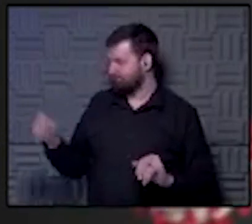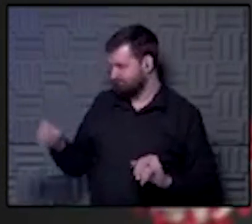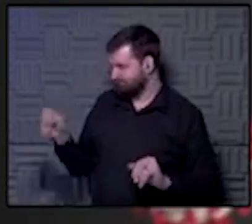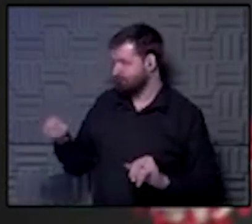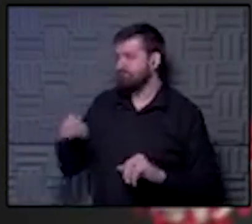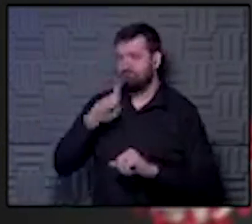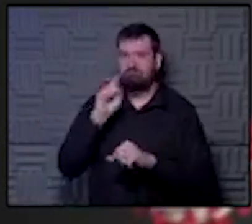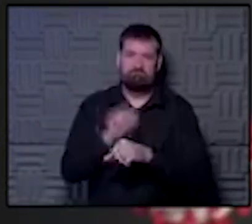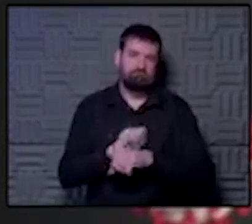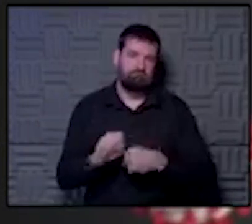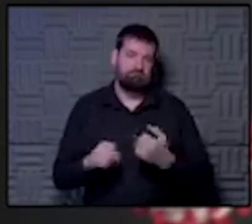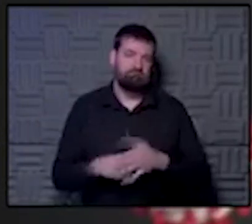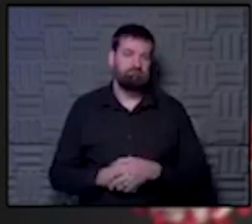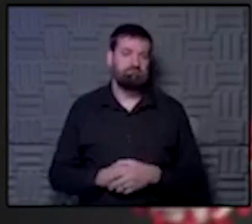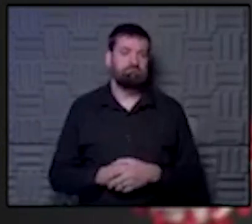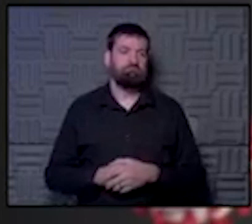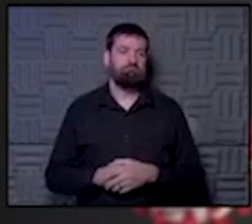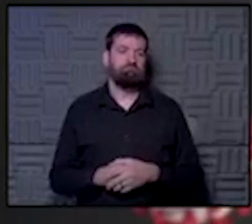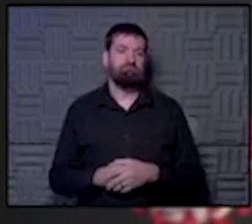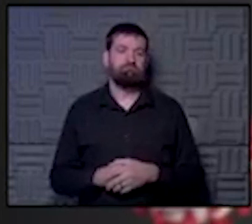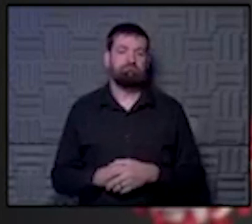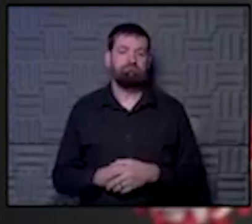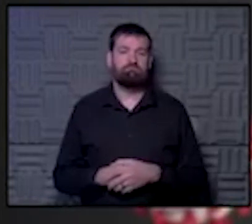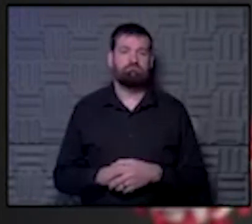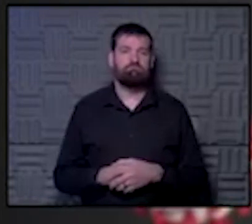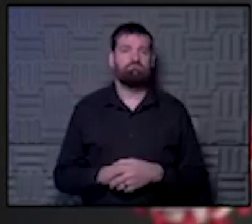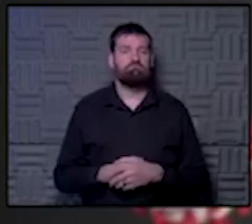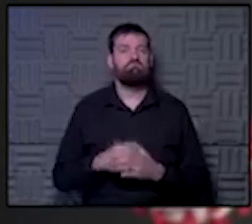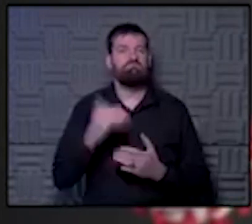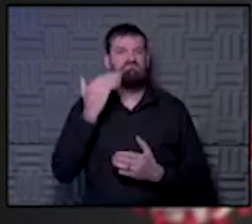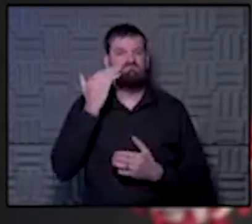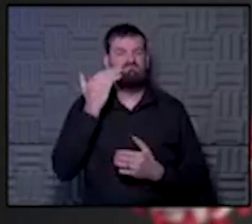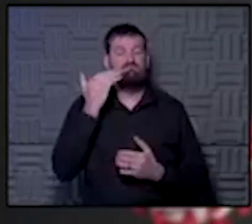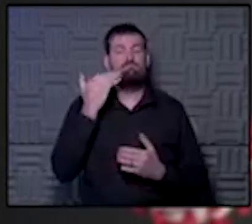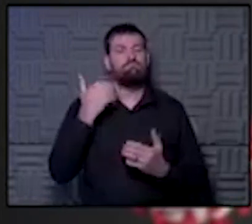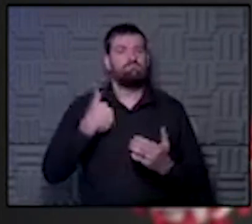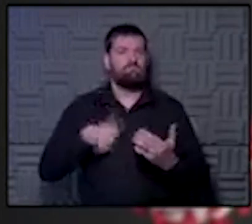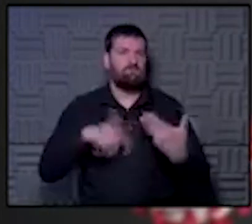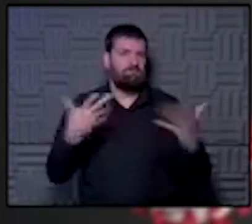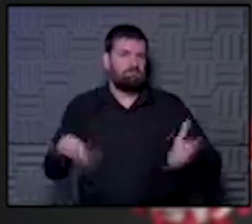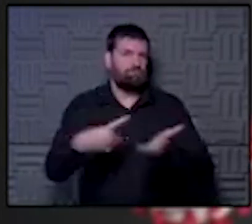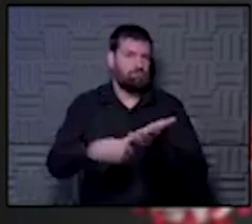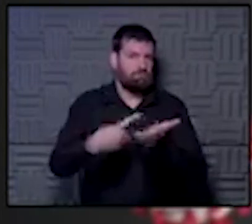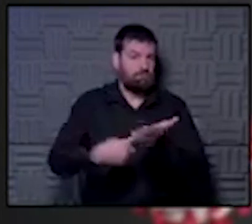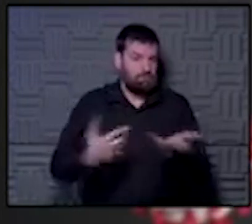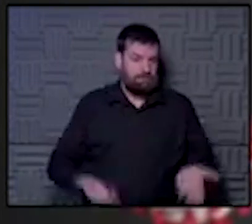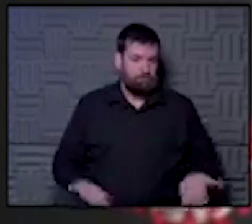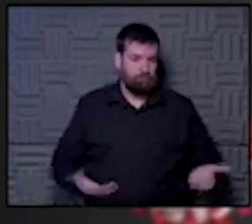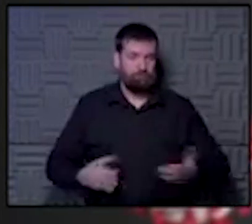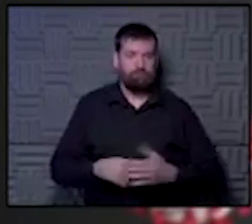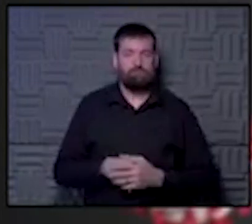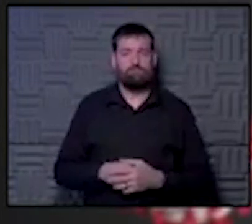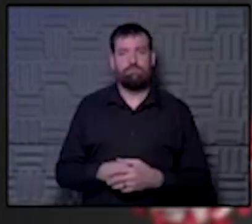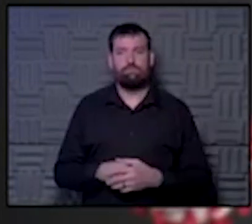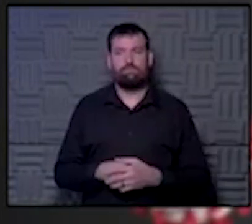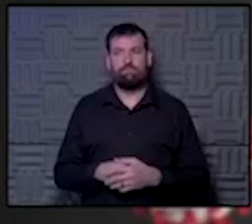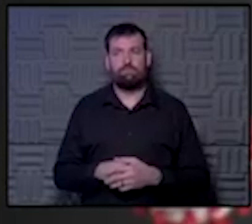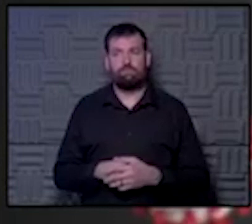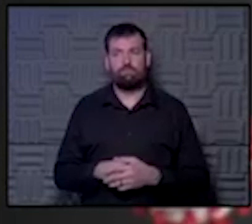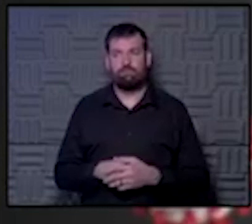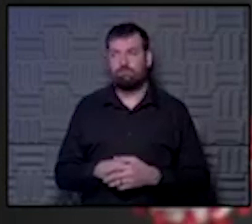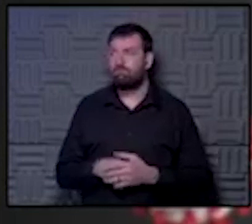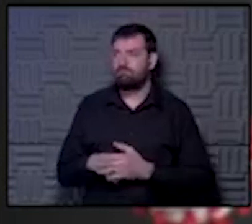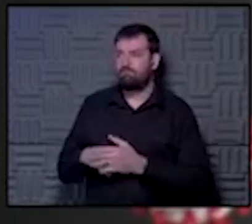mean, absolutely. So we know there are we've talked about this on the show, and certainly, being with